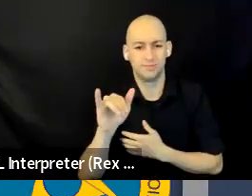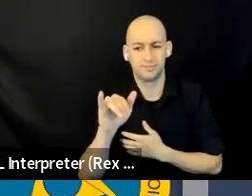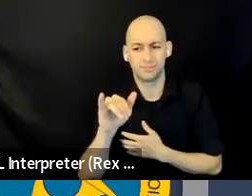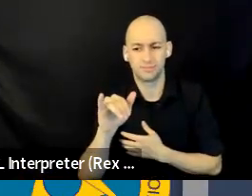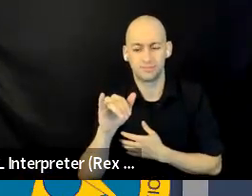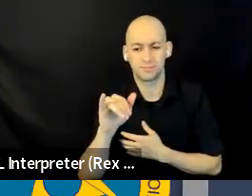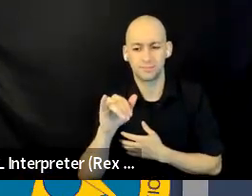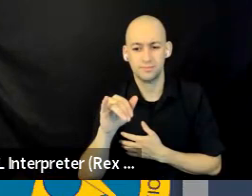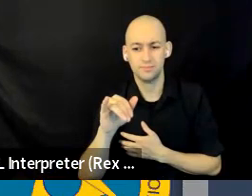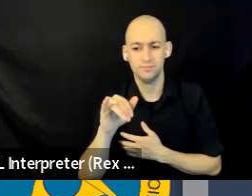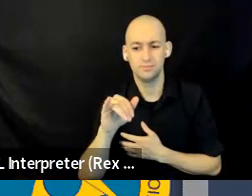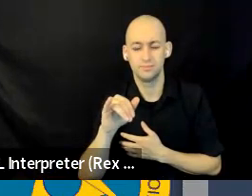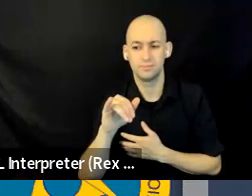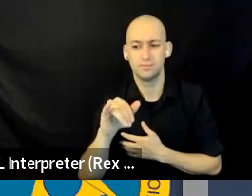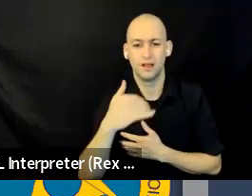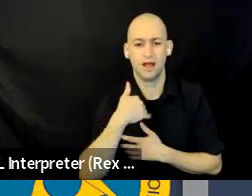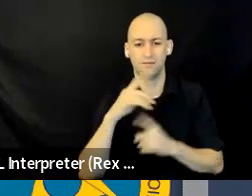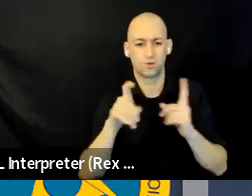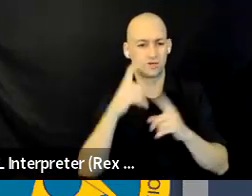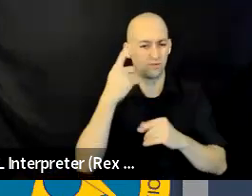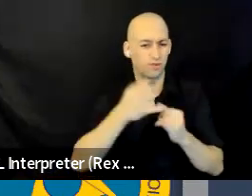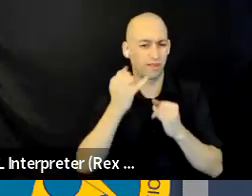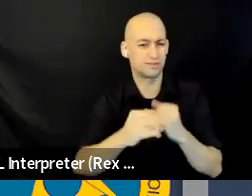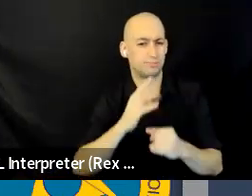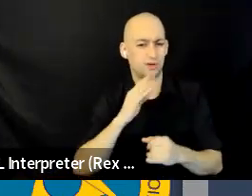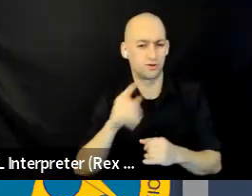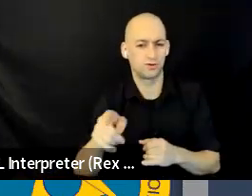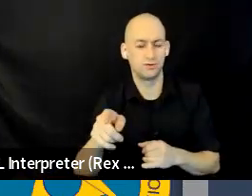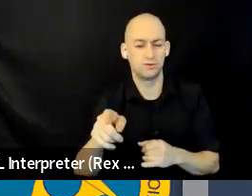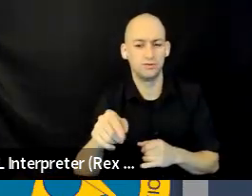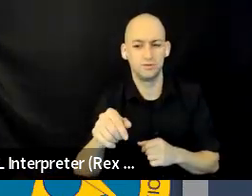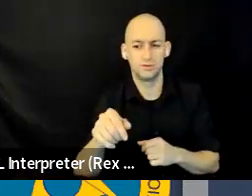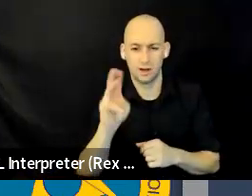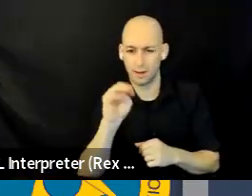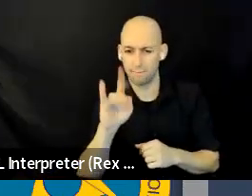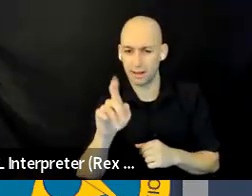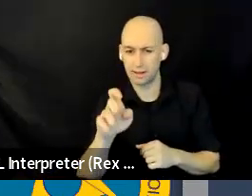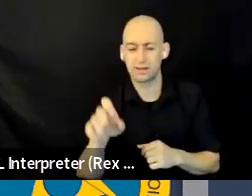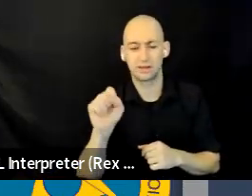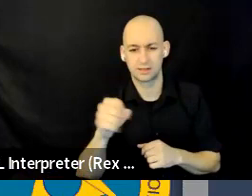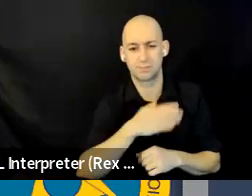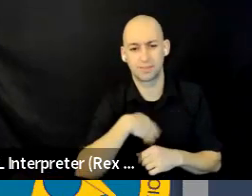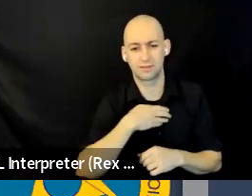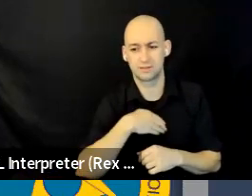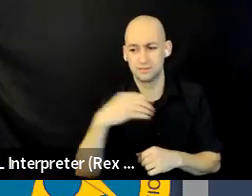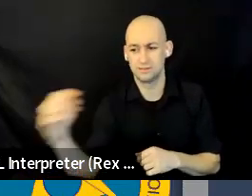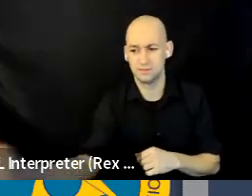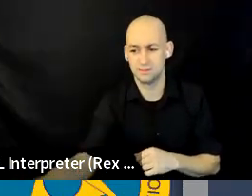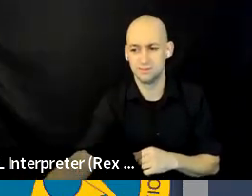Thank you, Madam Chair, and good morning. I had a question for the last speaker, if it's possible. For Mike? Yeah, please.